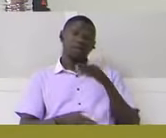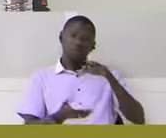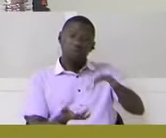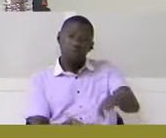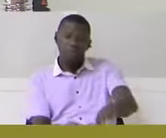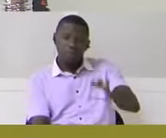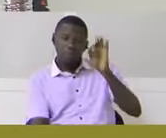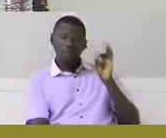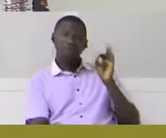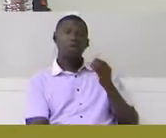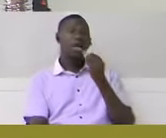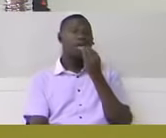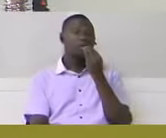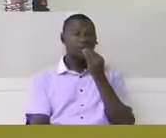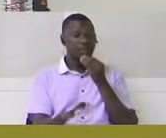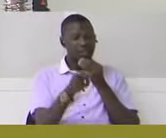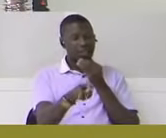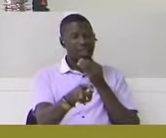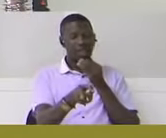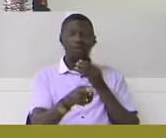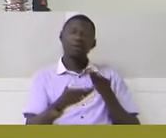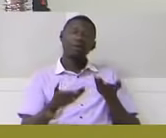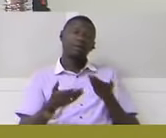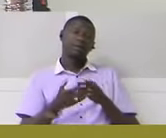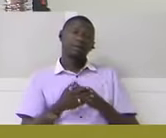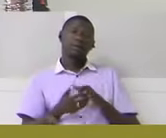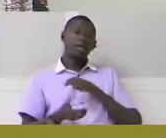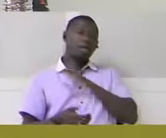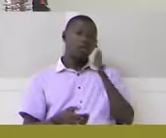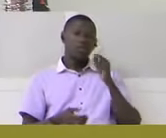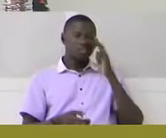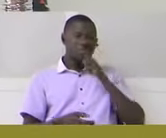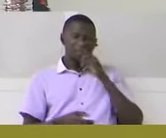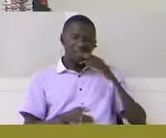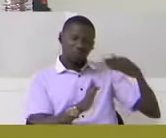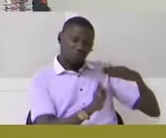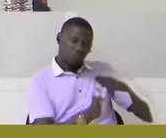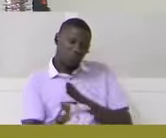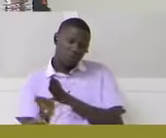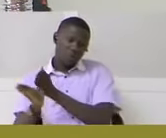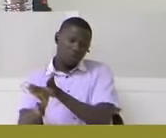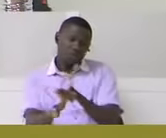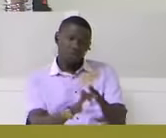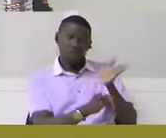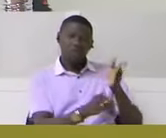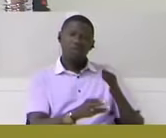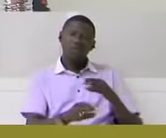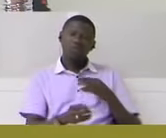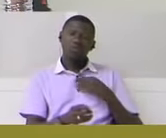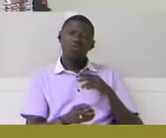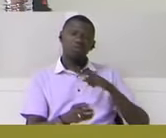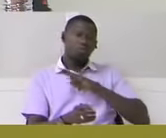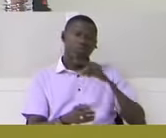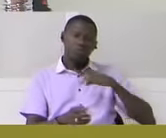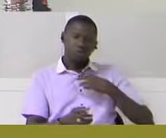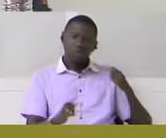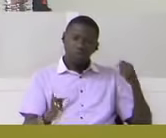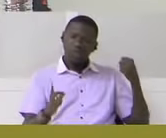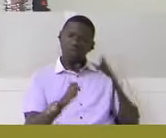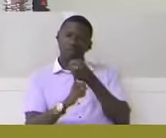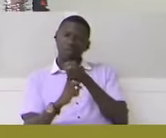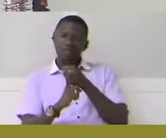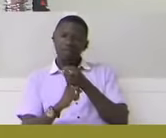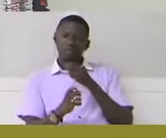Pick up those biscuits. And you are trying to maneuver to avoid hitting them. And you are telling me that's